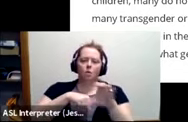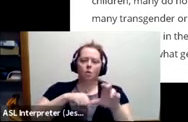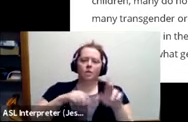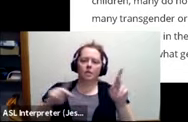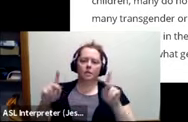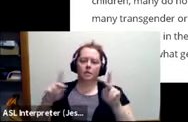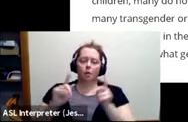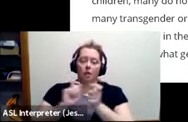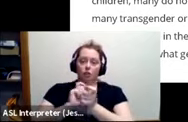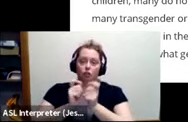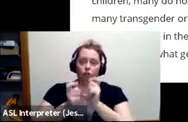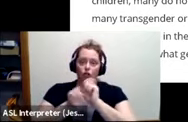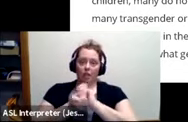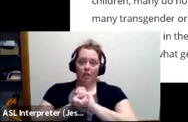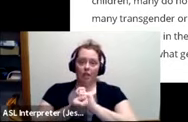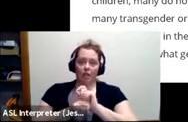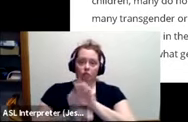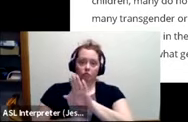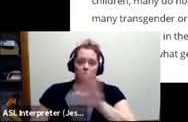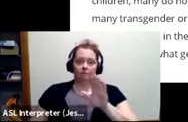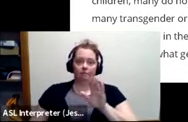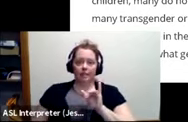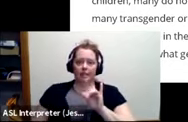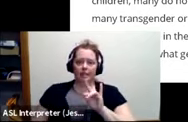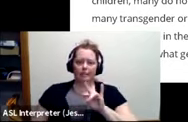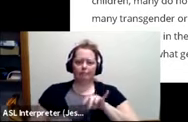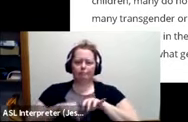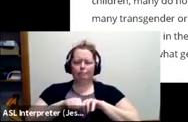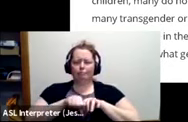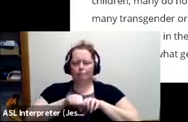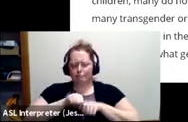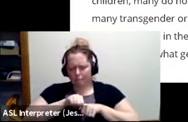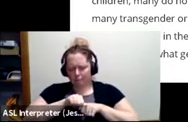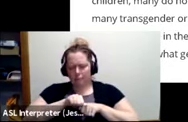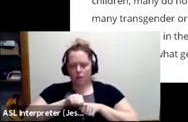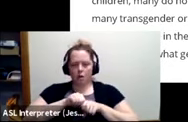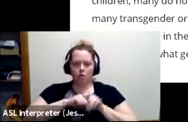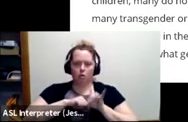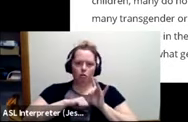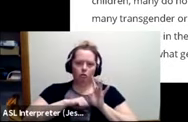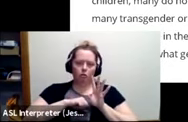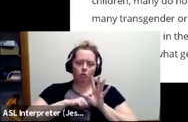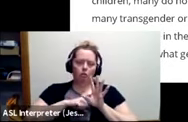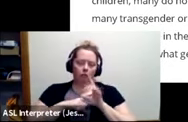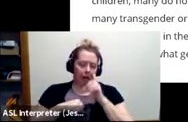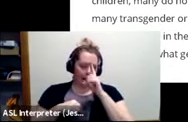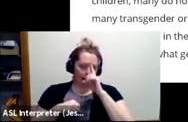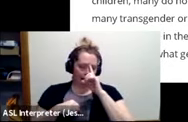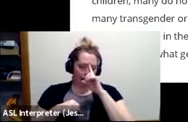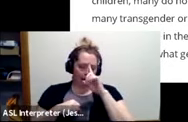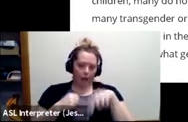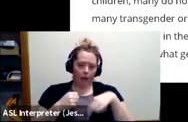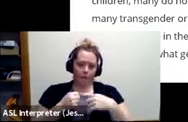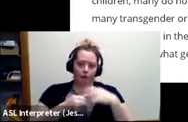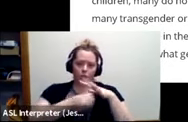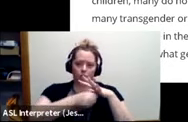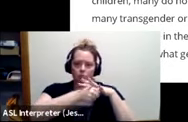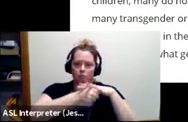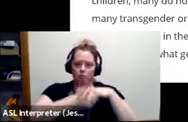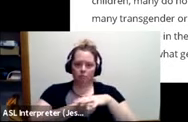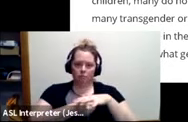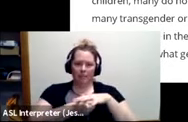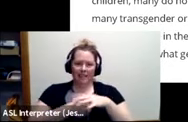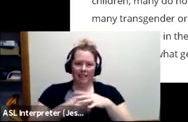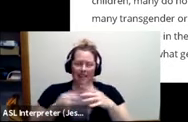them great pain. So we have to think about oppression. We have to think about oppression that can happen within the households